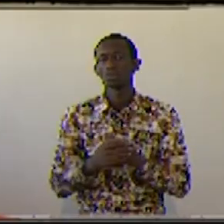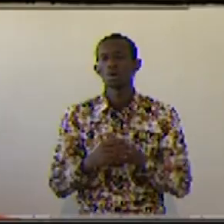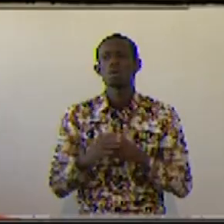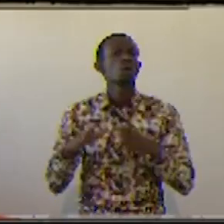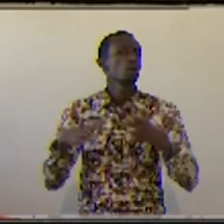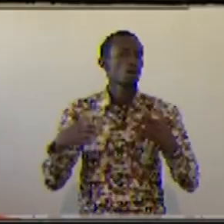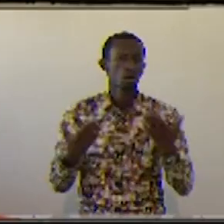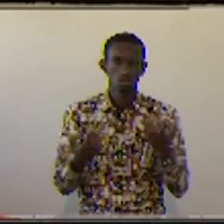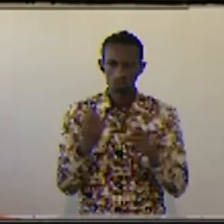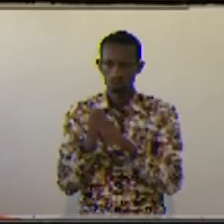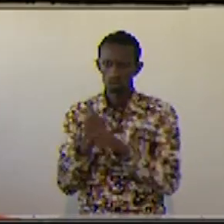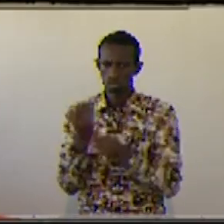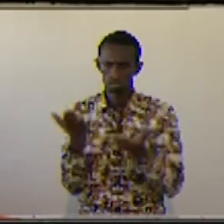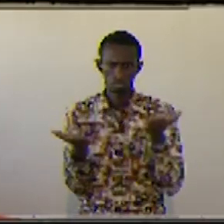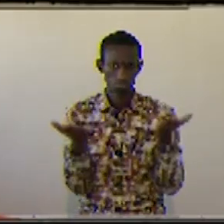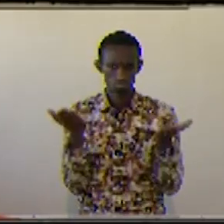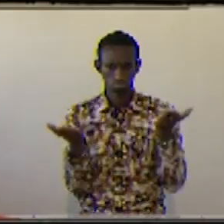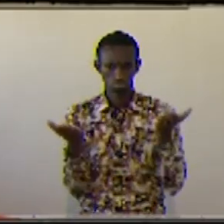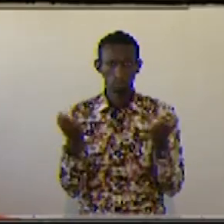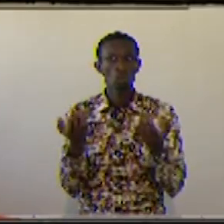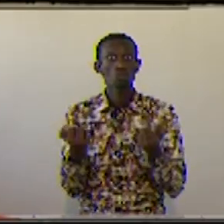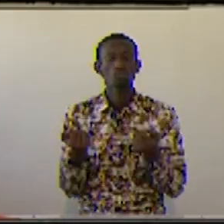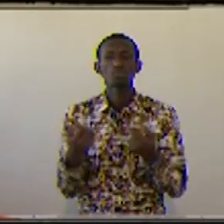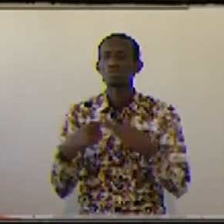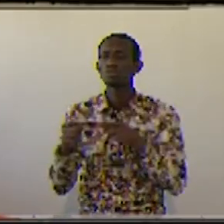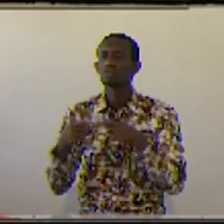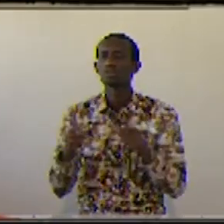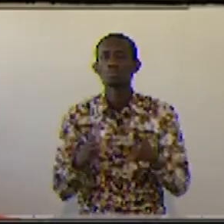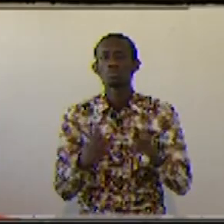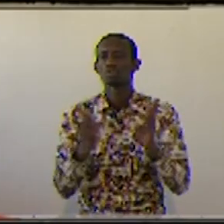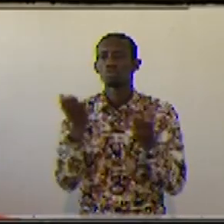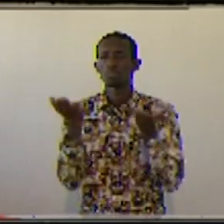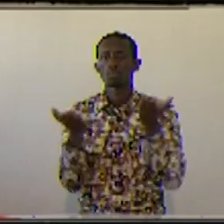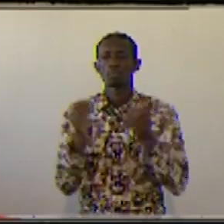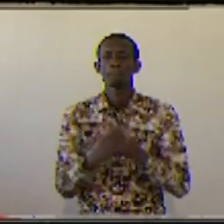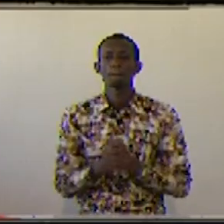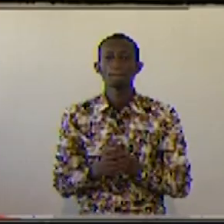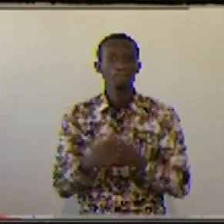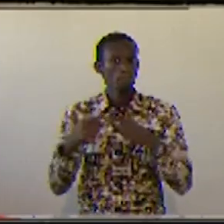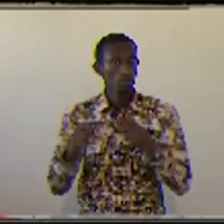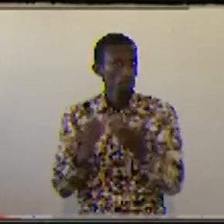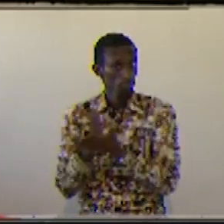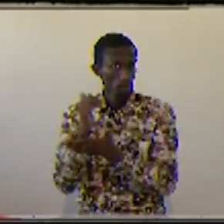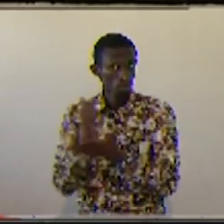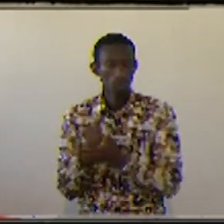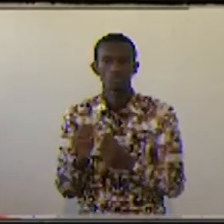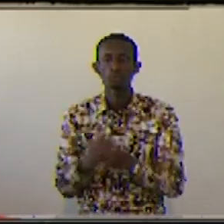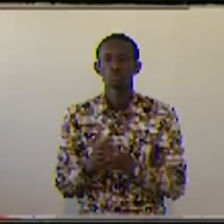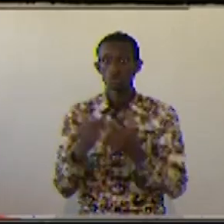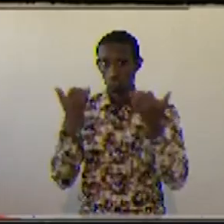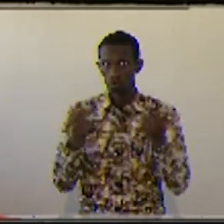we balance? We have different methods of balancing, but because today's lesson is